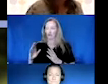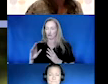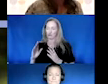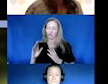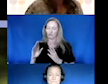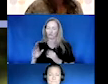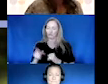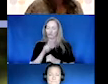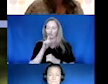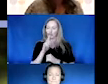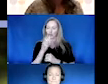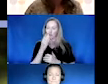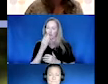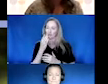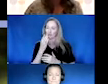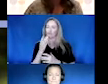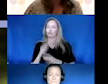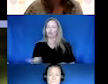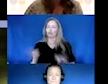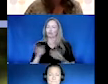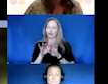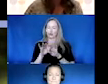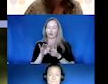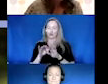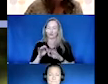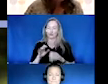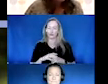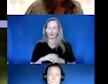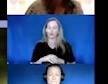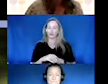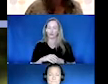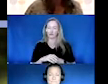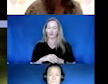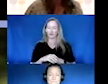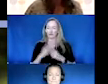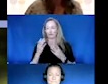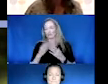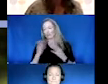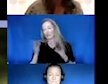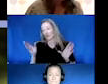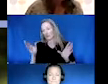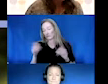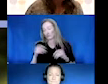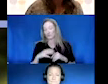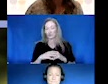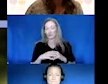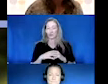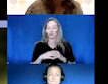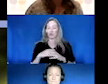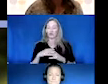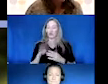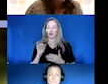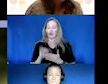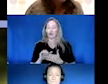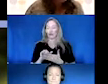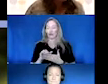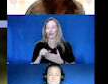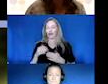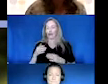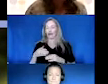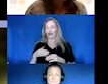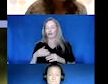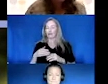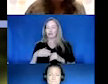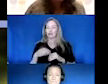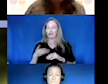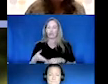valuable. And overall, this increased patient compliance with care